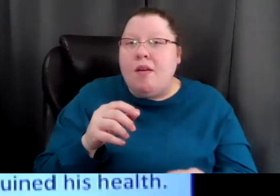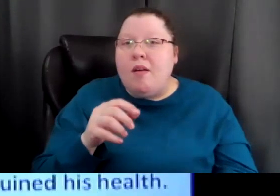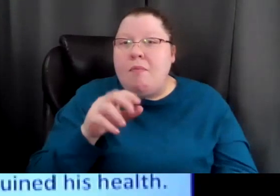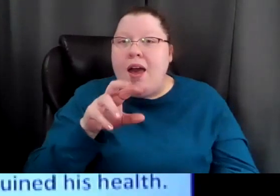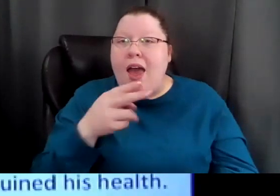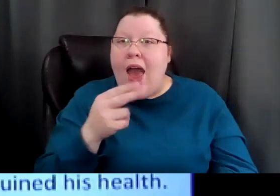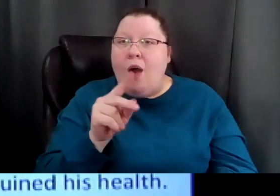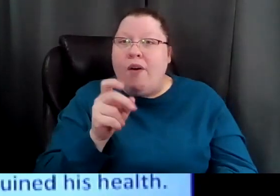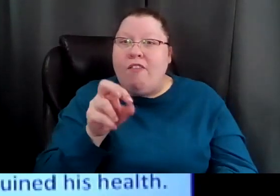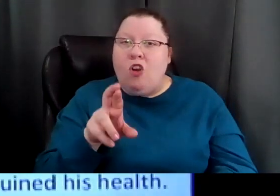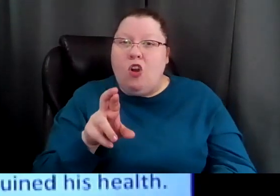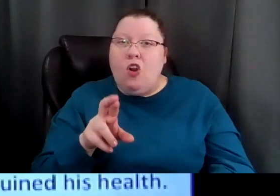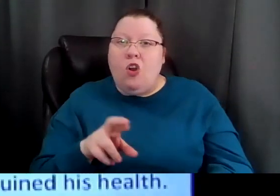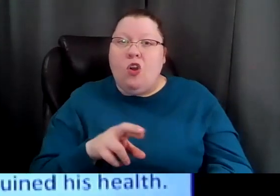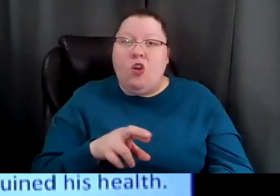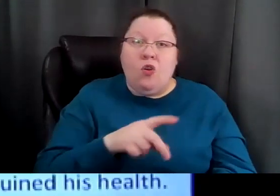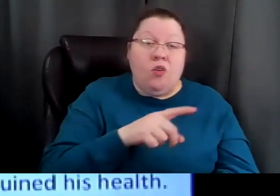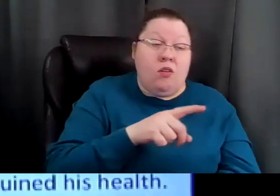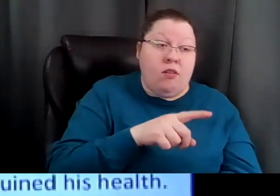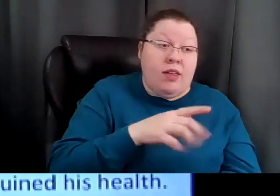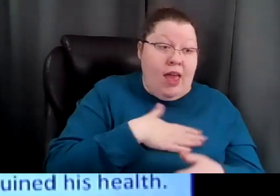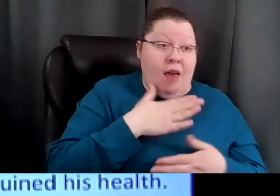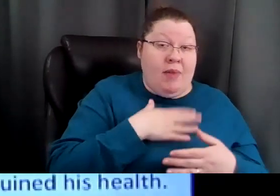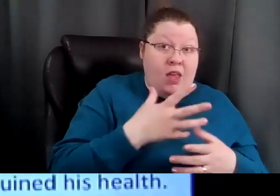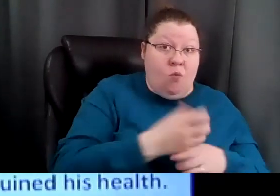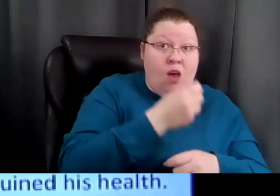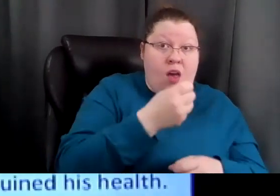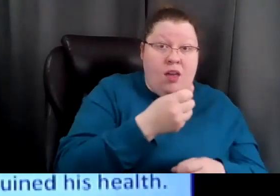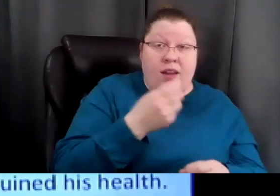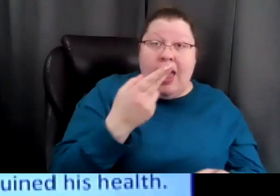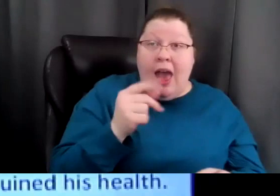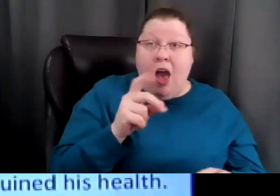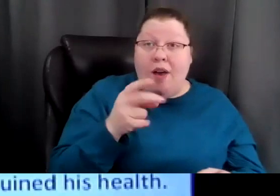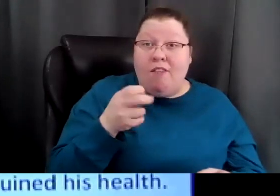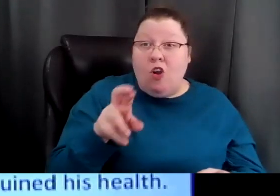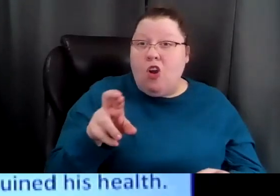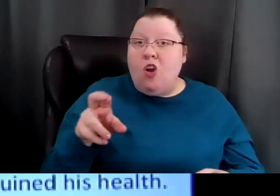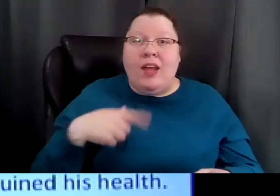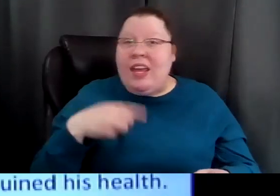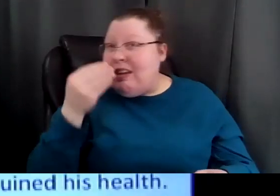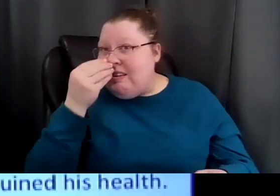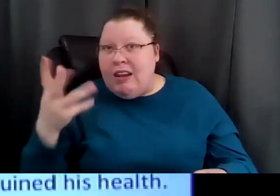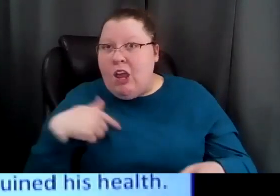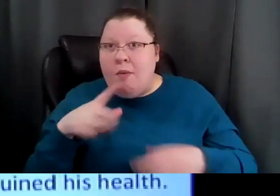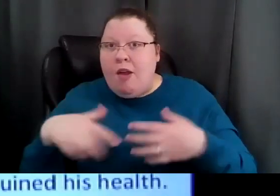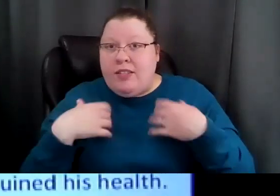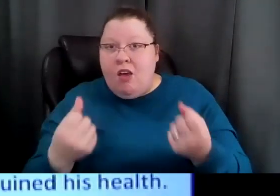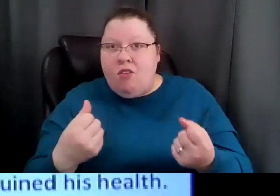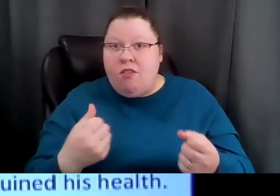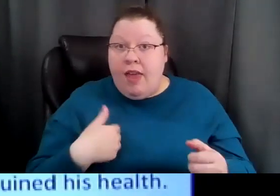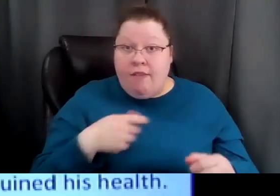he won, however, and didn't care about his health. Now, is that correct or not? I have a comma